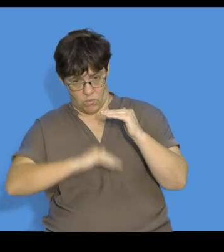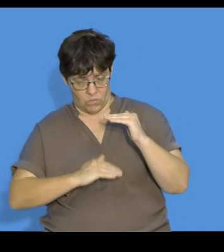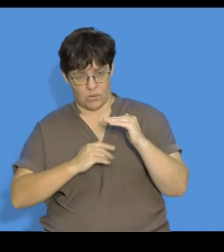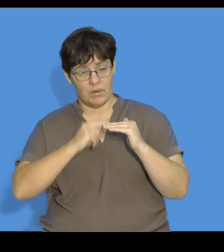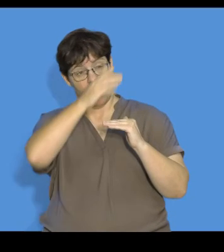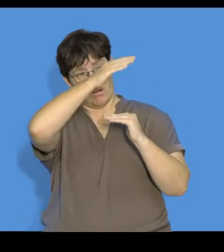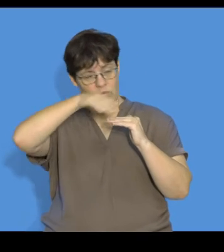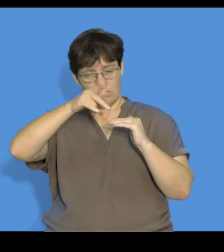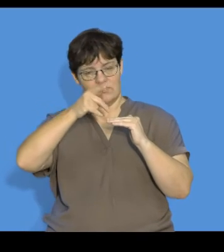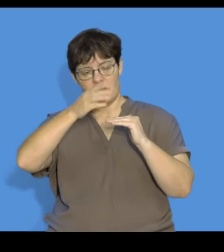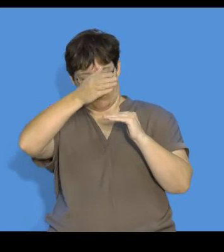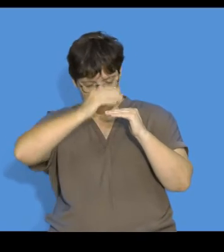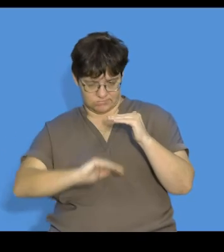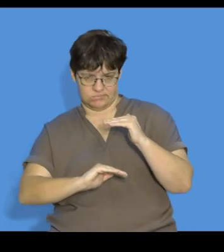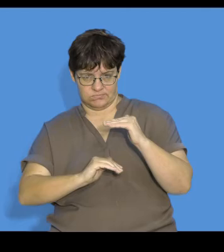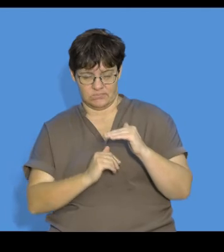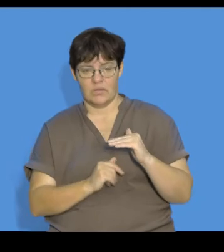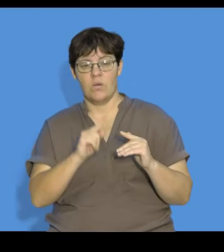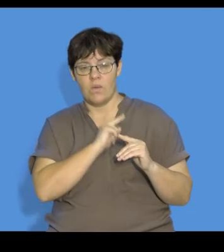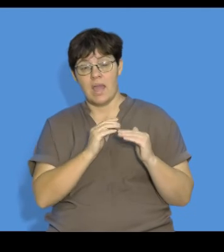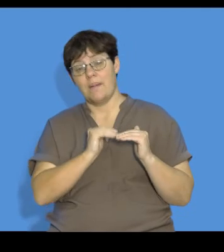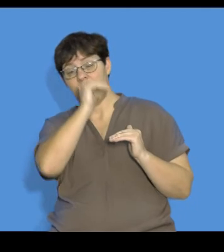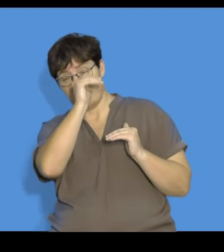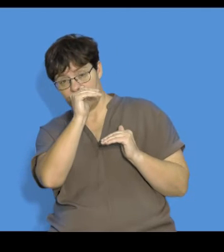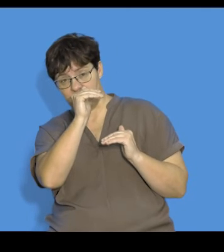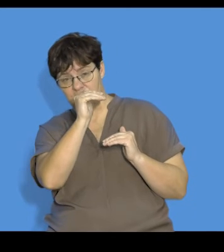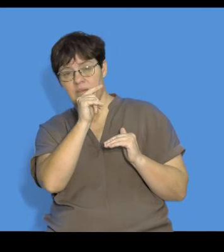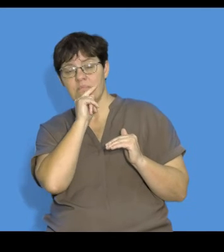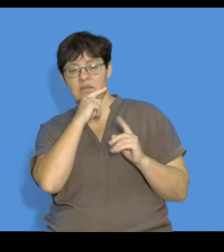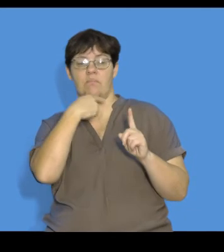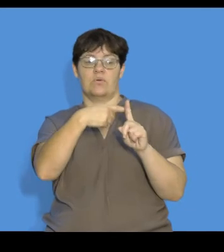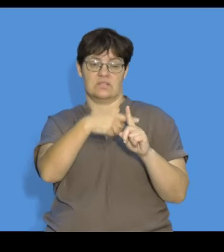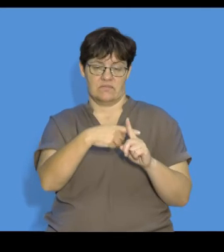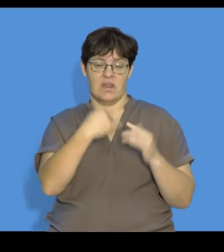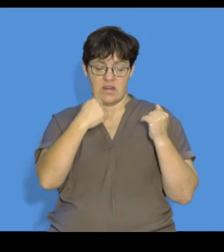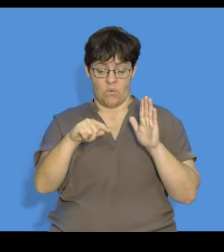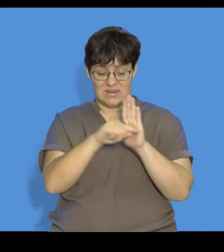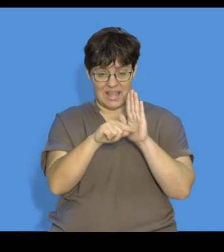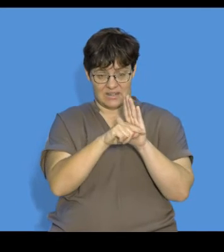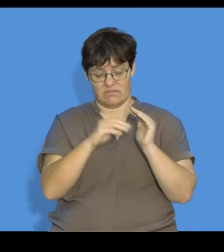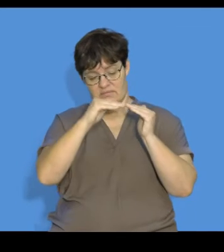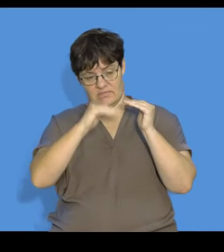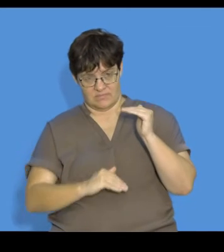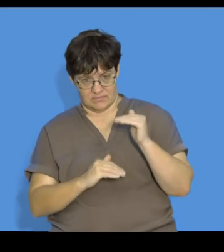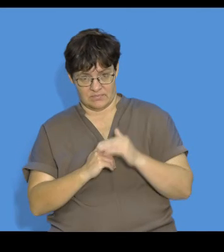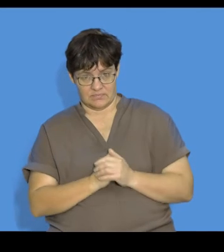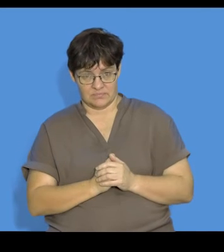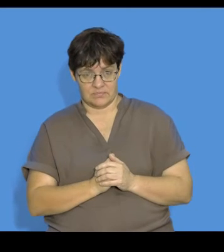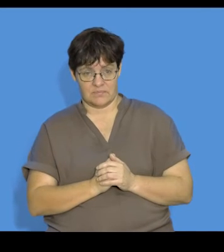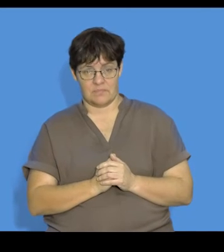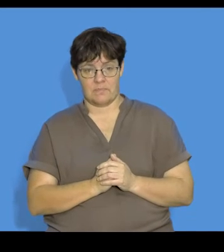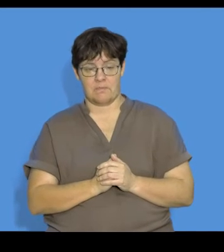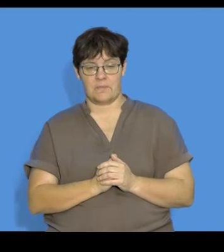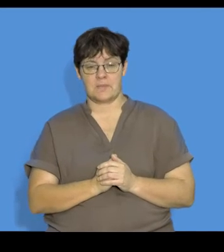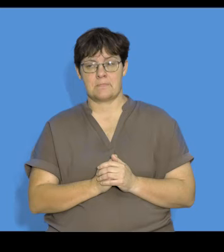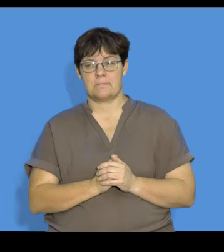the x-axis. So that's what it is telling us, because above the x-axis, we're talking about positives, whereas below, we're talking about